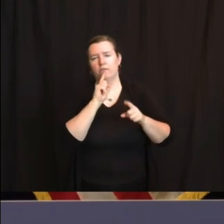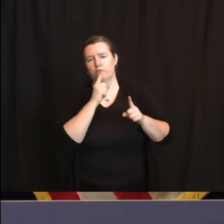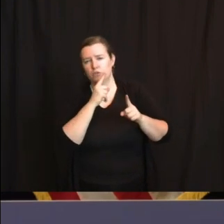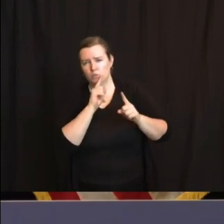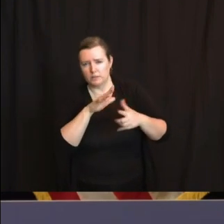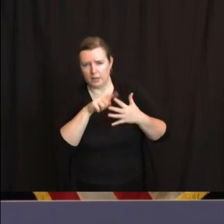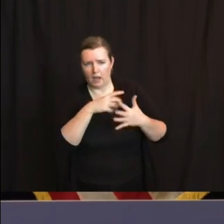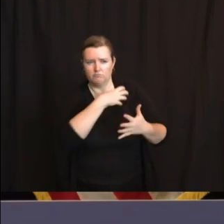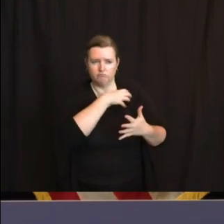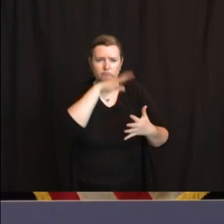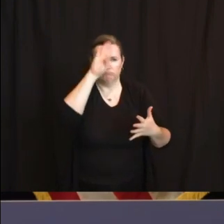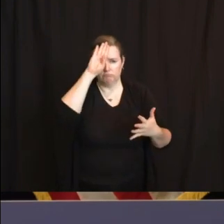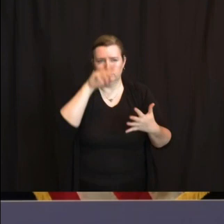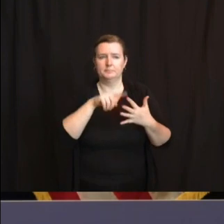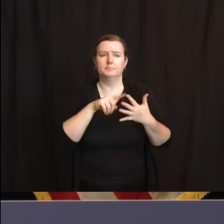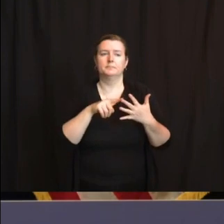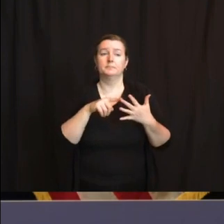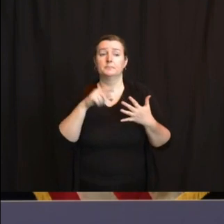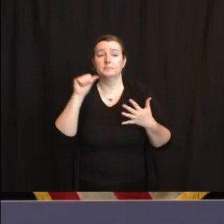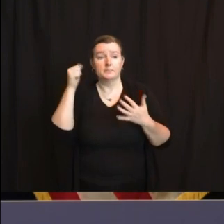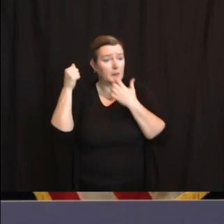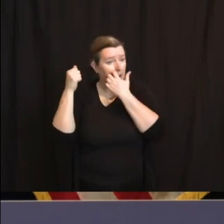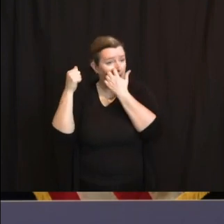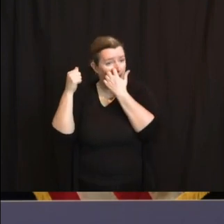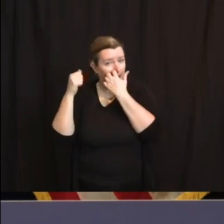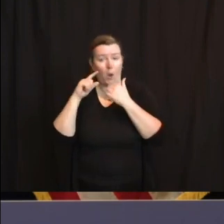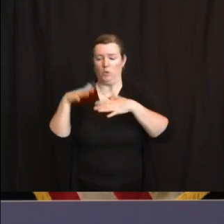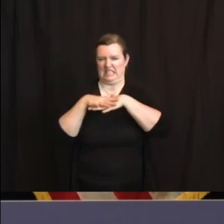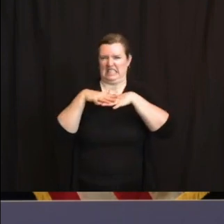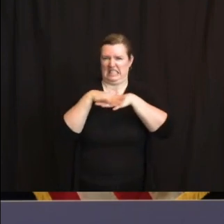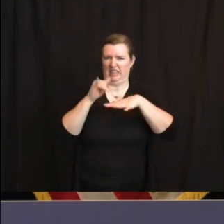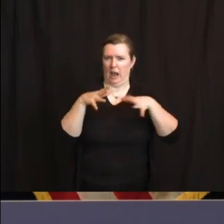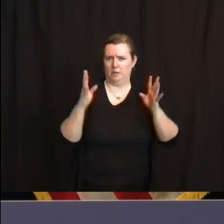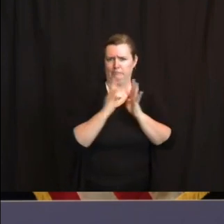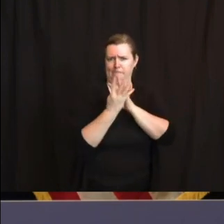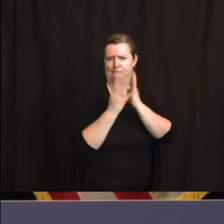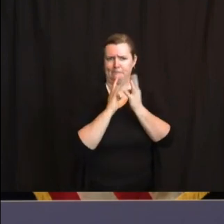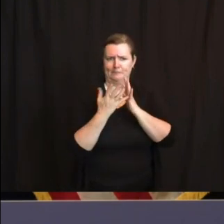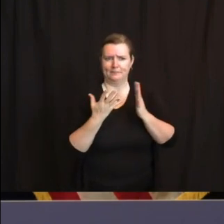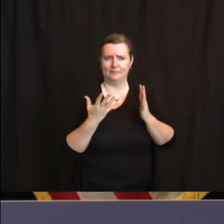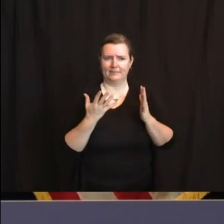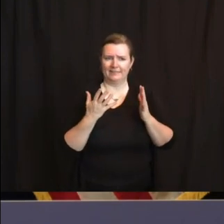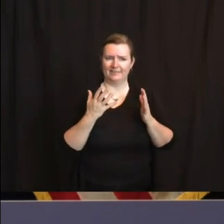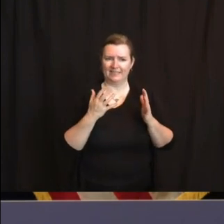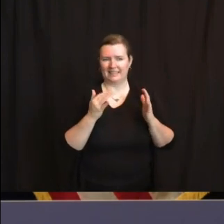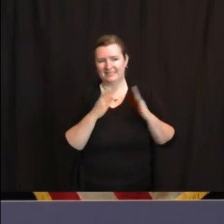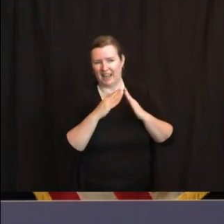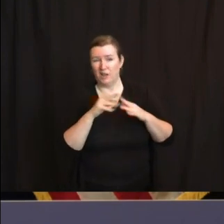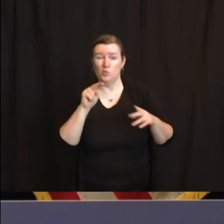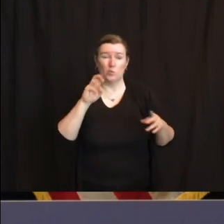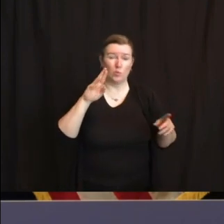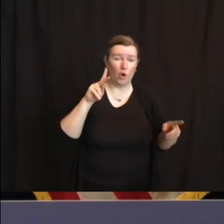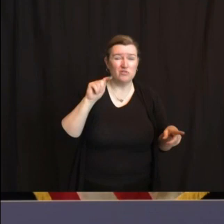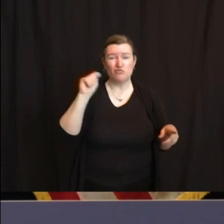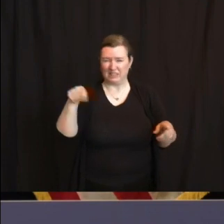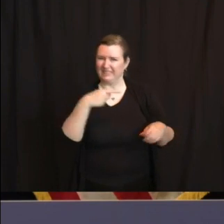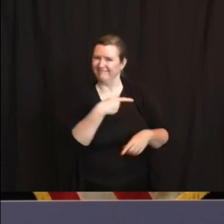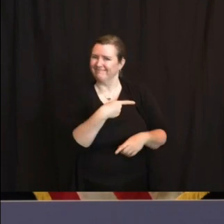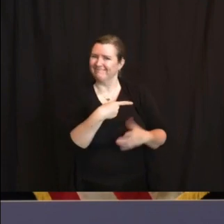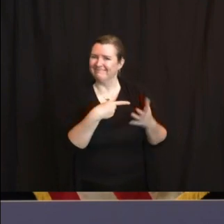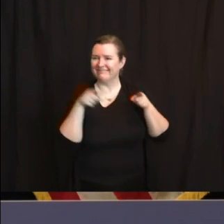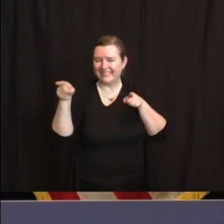can bring this chart and pull it up. It's vulnerable communities, long-term care, prison population,